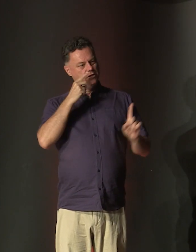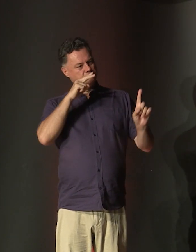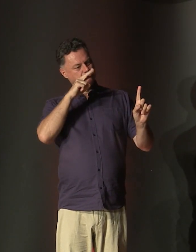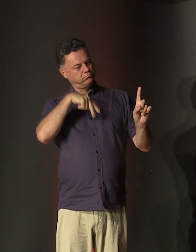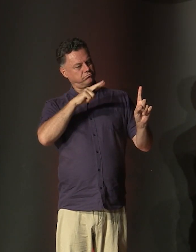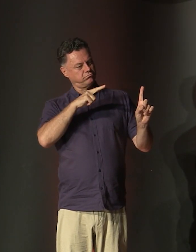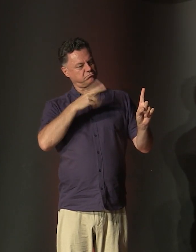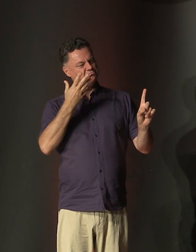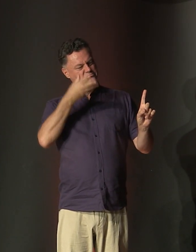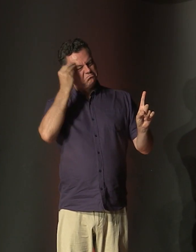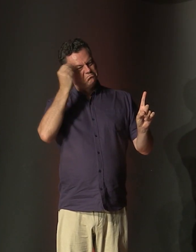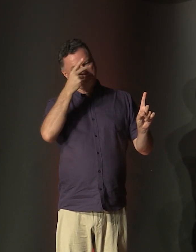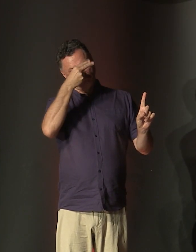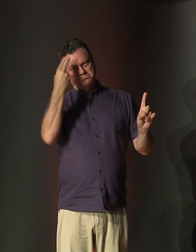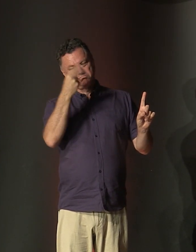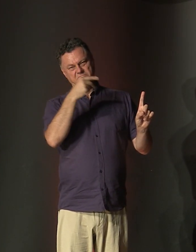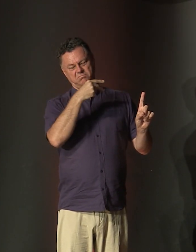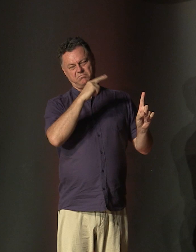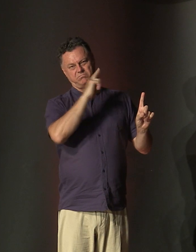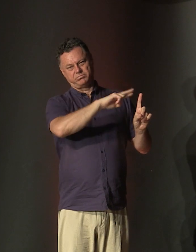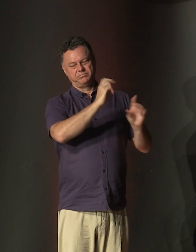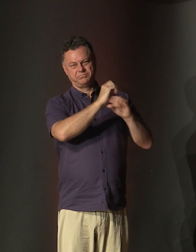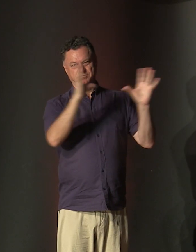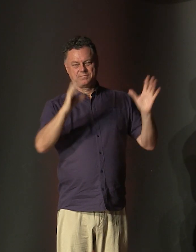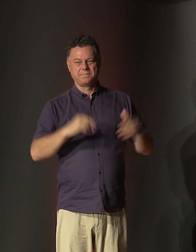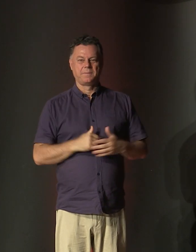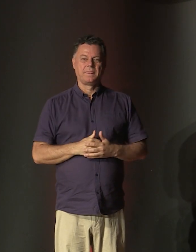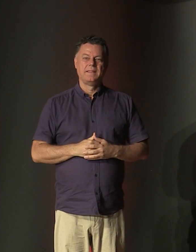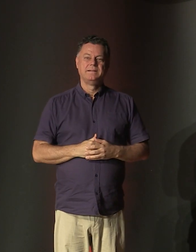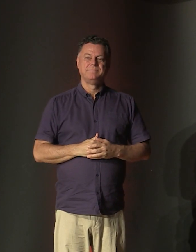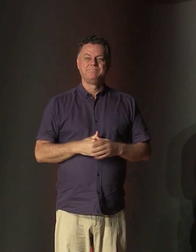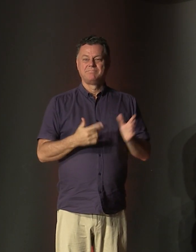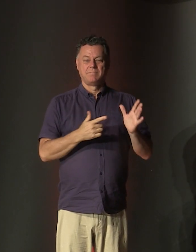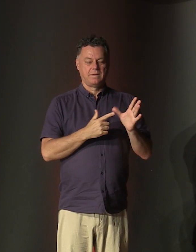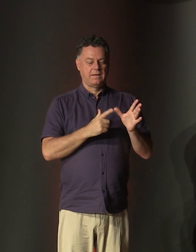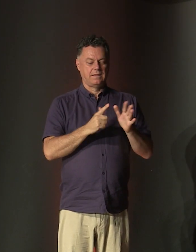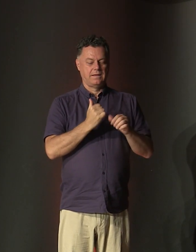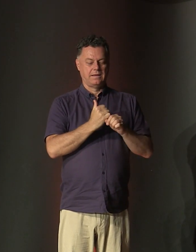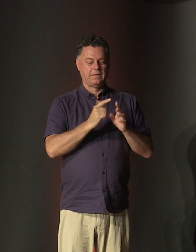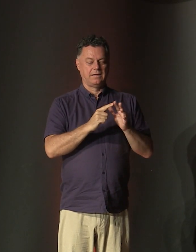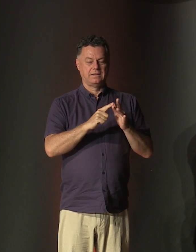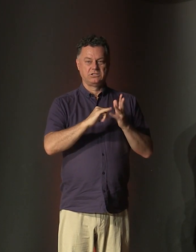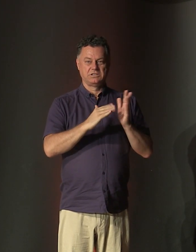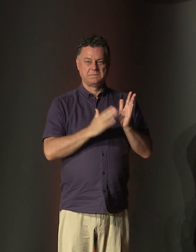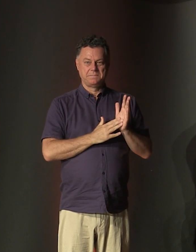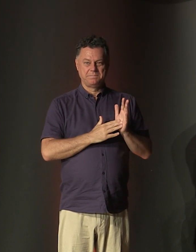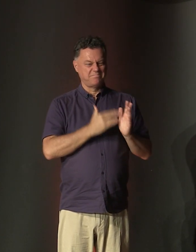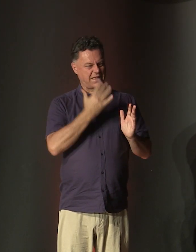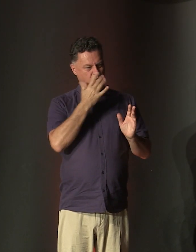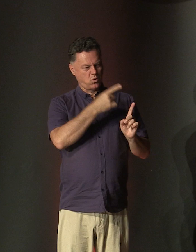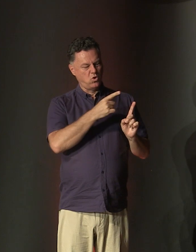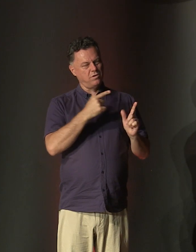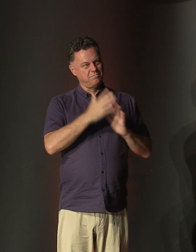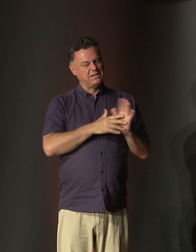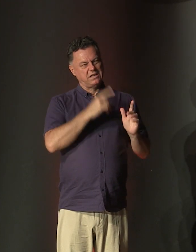assumptions just on how people look. And if, for example, you make ageist assumptions of a